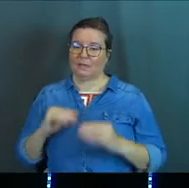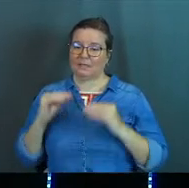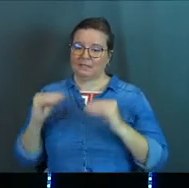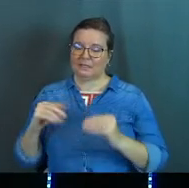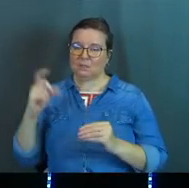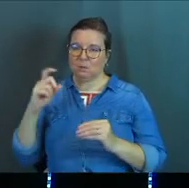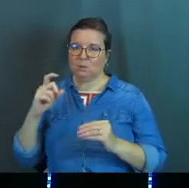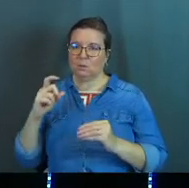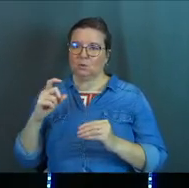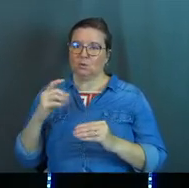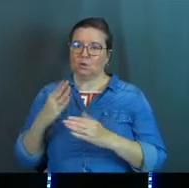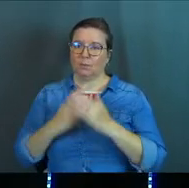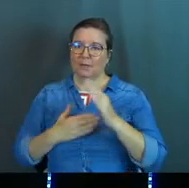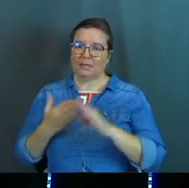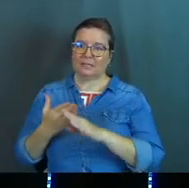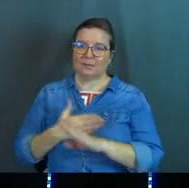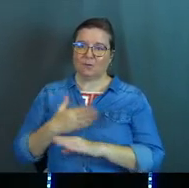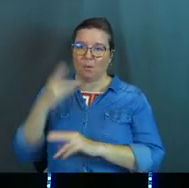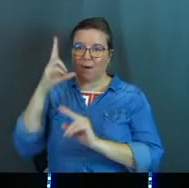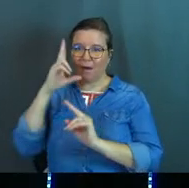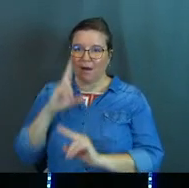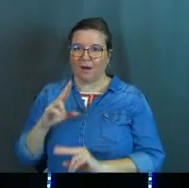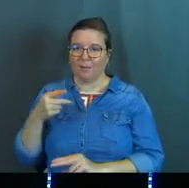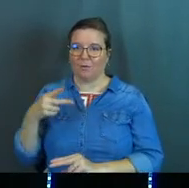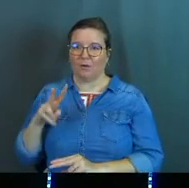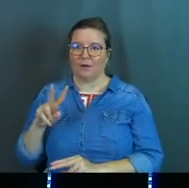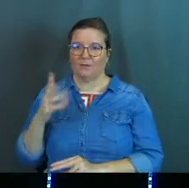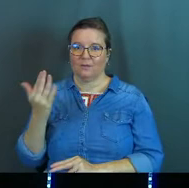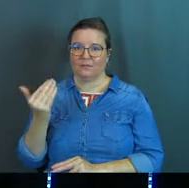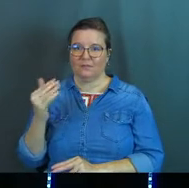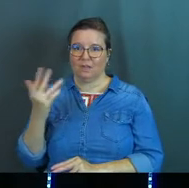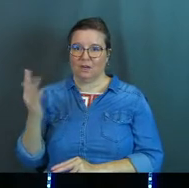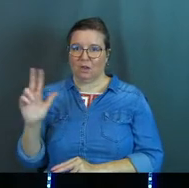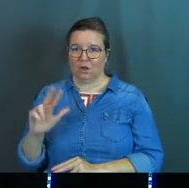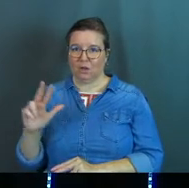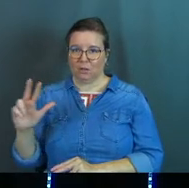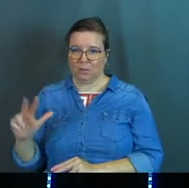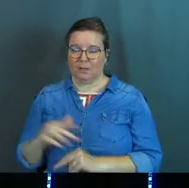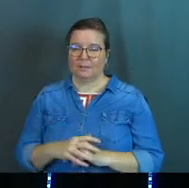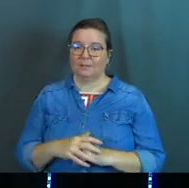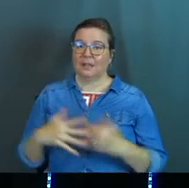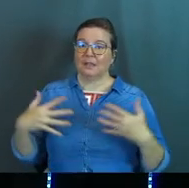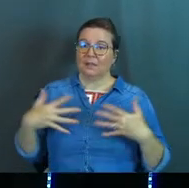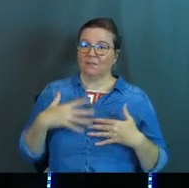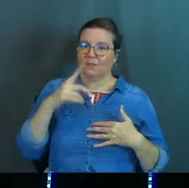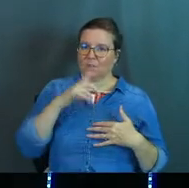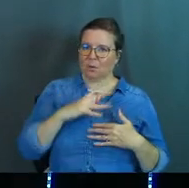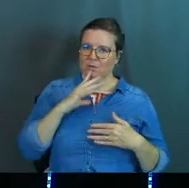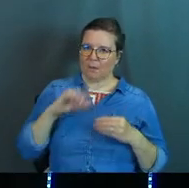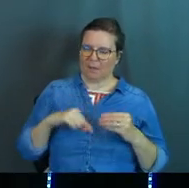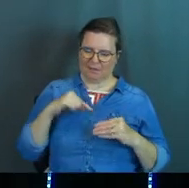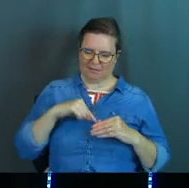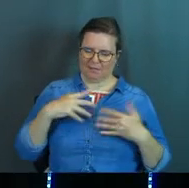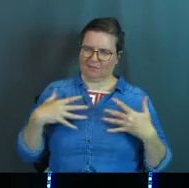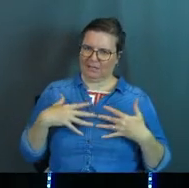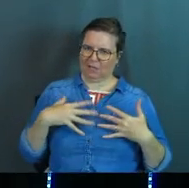Humility precedes honor, Proverbs 15, 33. Fear of the Lord, we've been talking about that several weeks now.